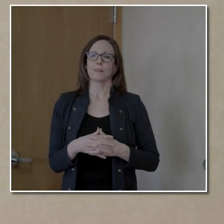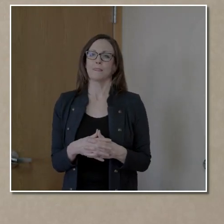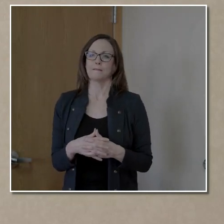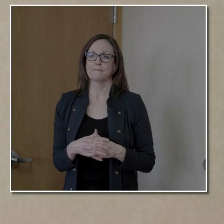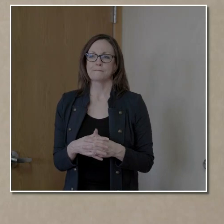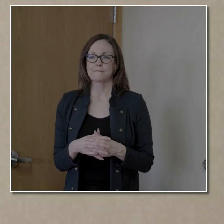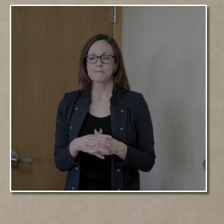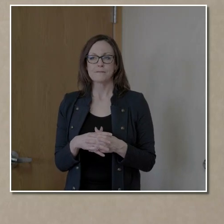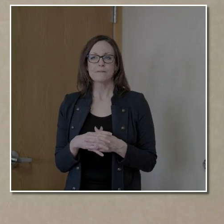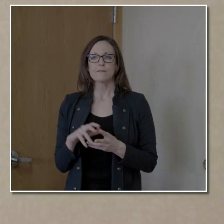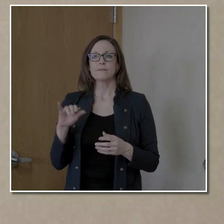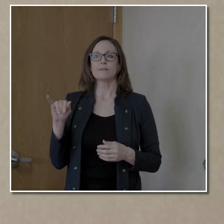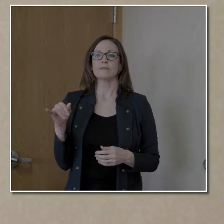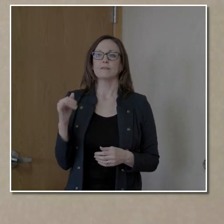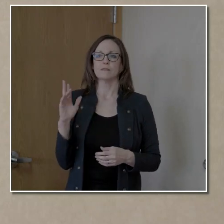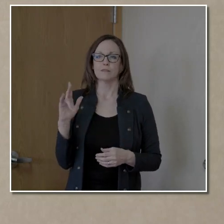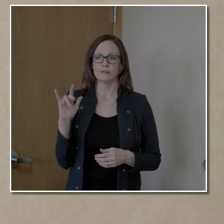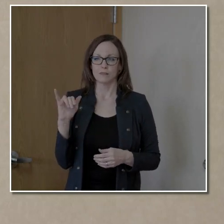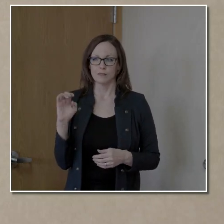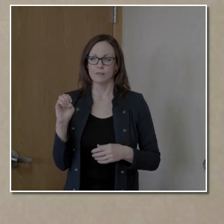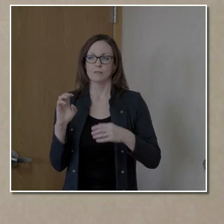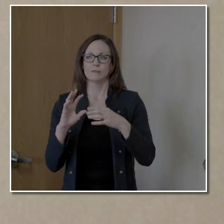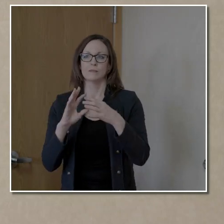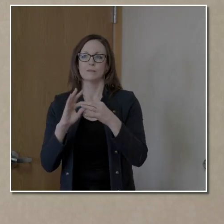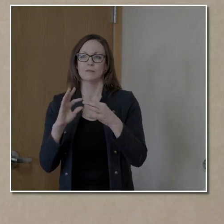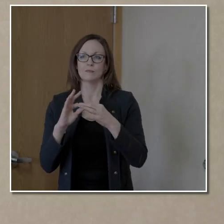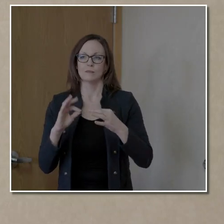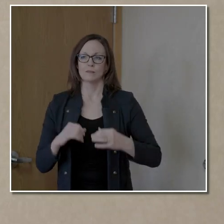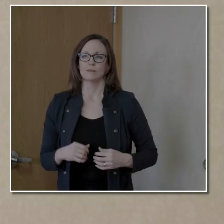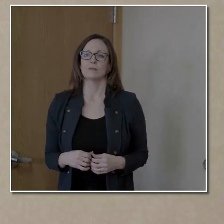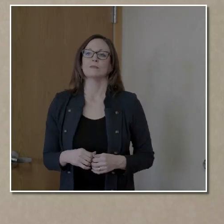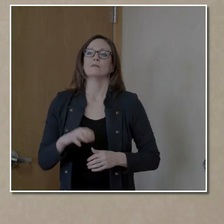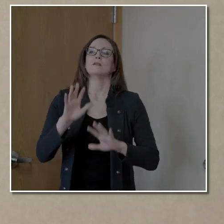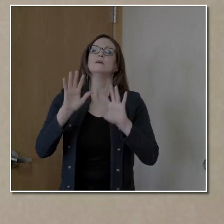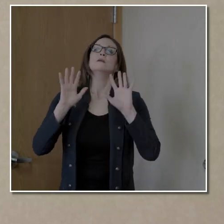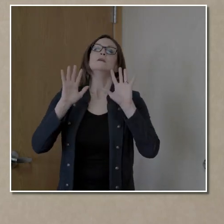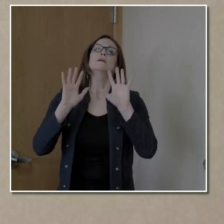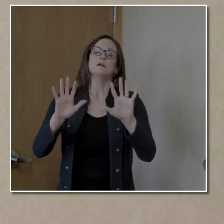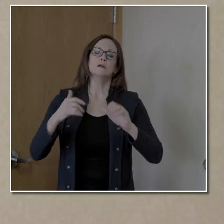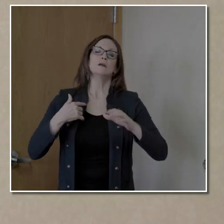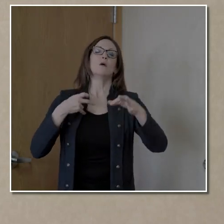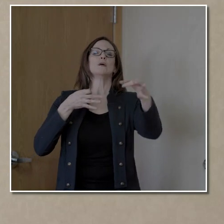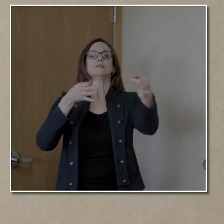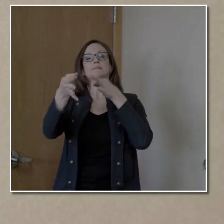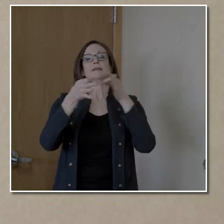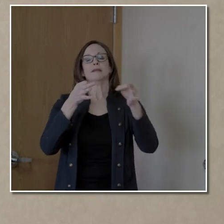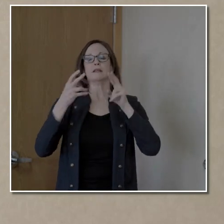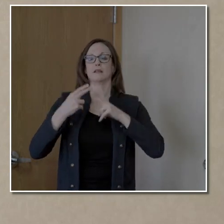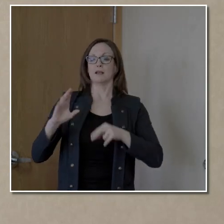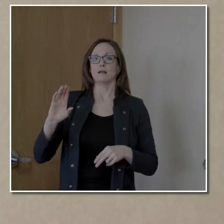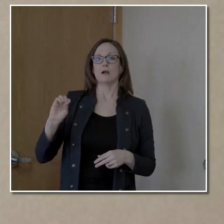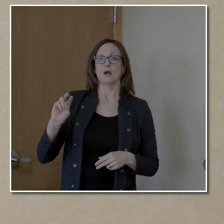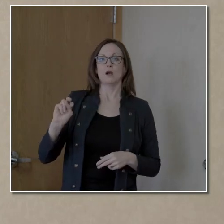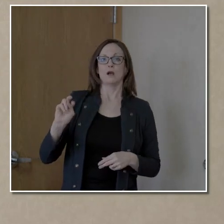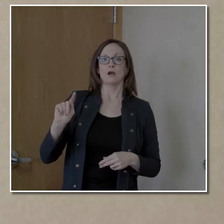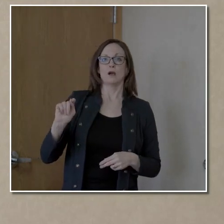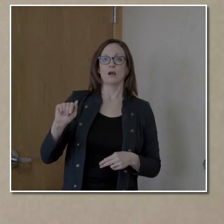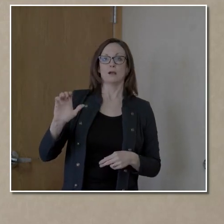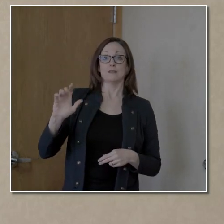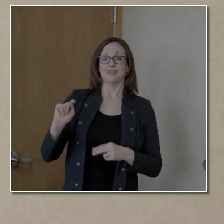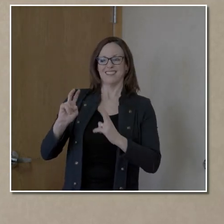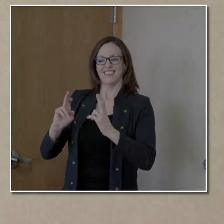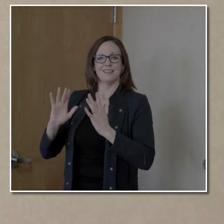tests positive for COVID-19 is identified and reported through a surveillance